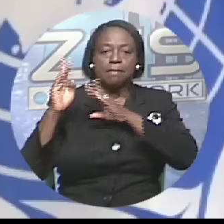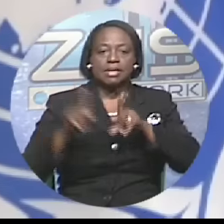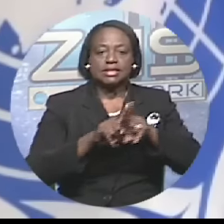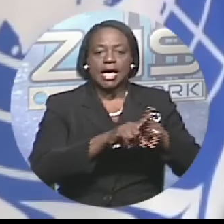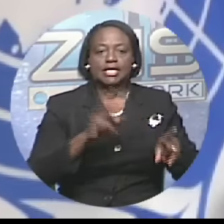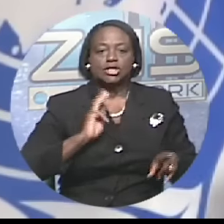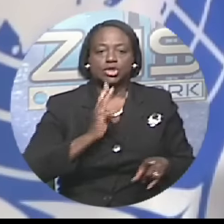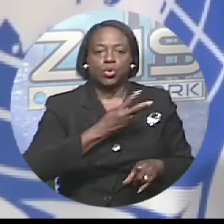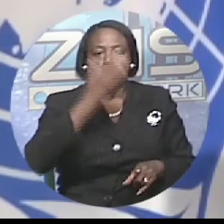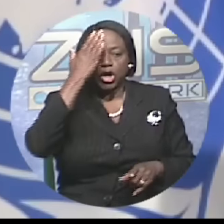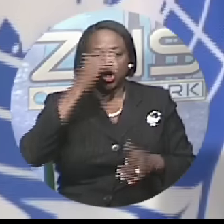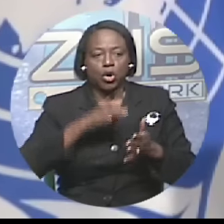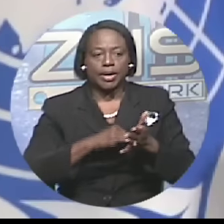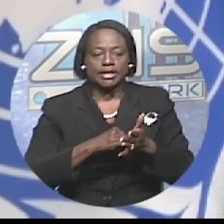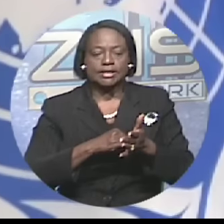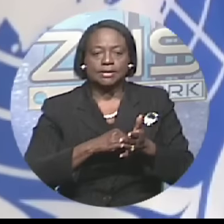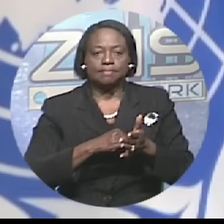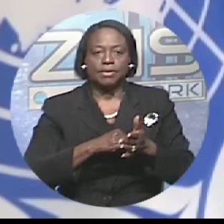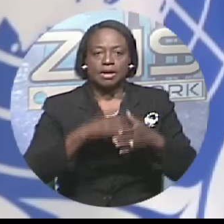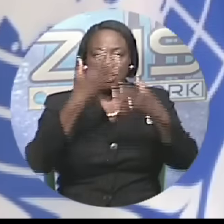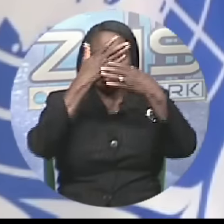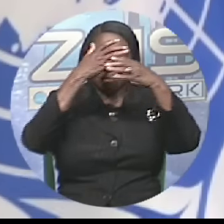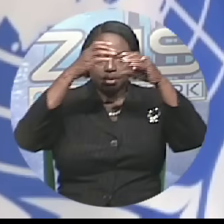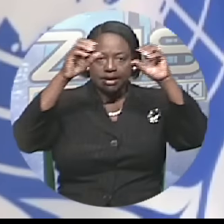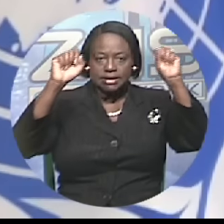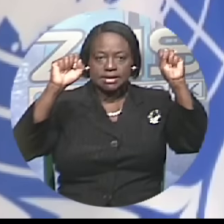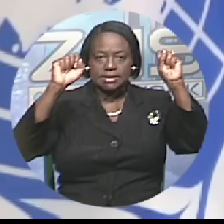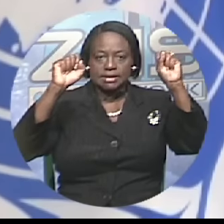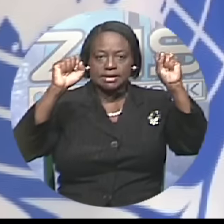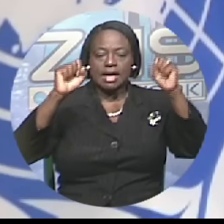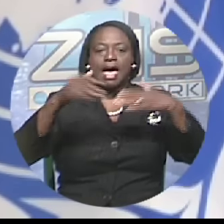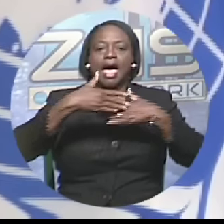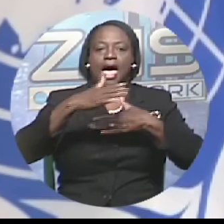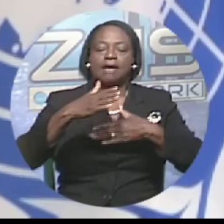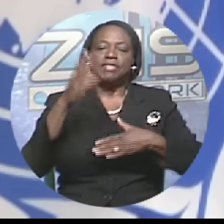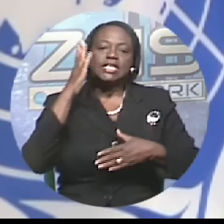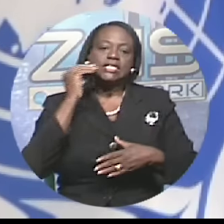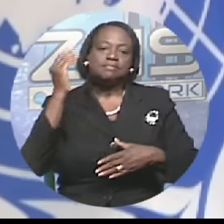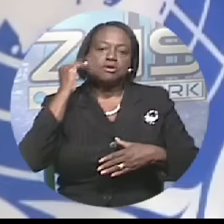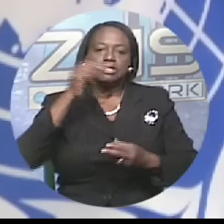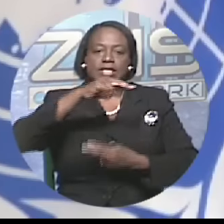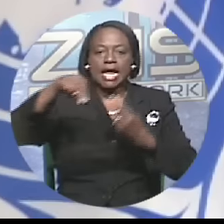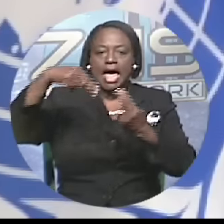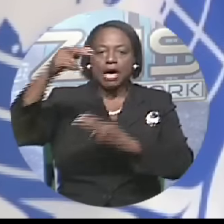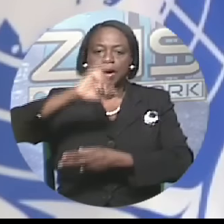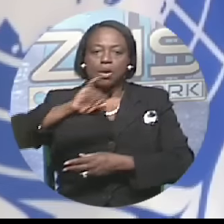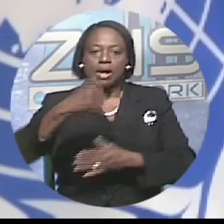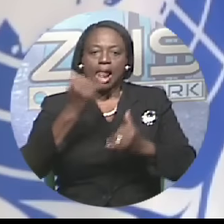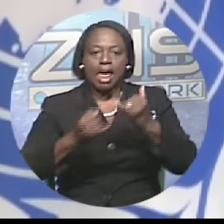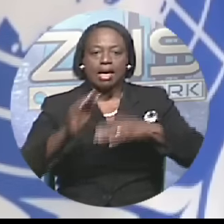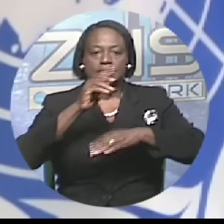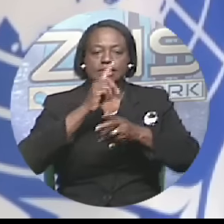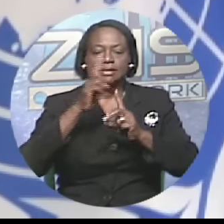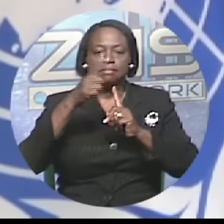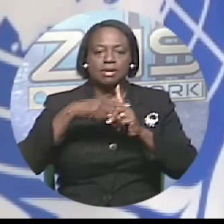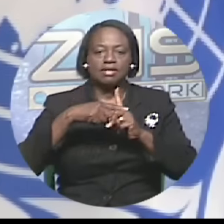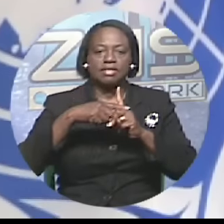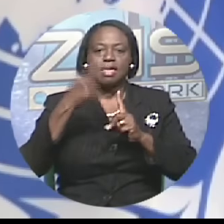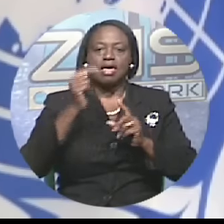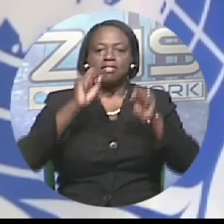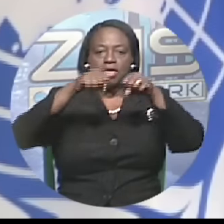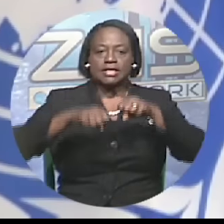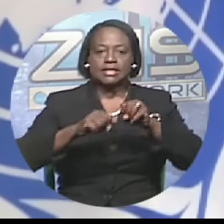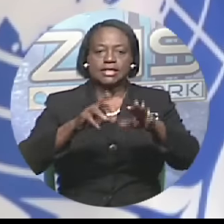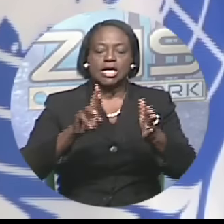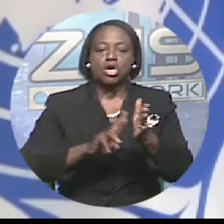it. Mr. President, after experiencing Hurricane Joaquin just last month, where the sea rose and